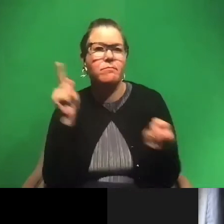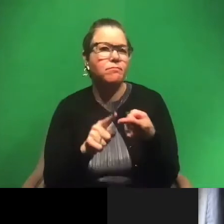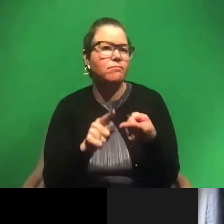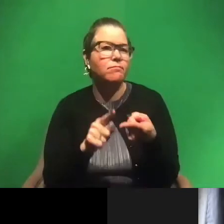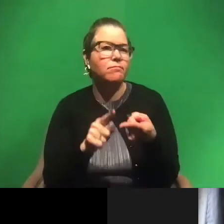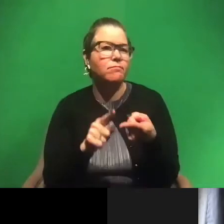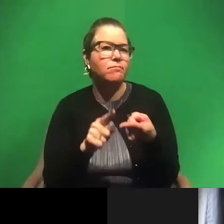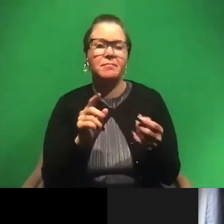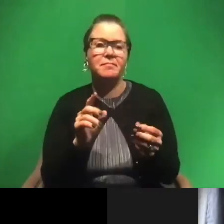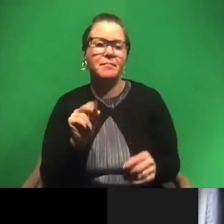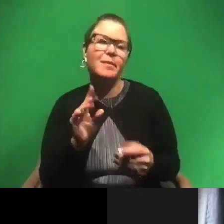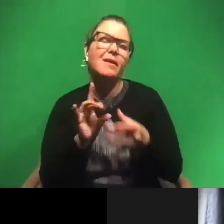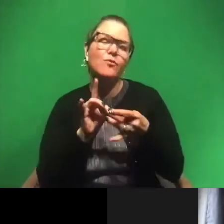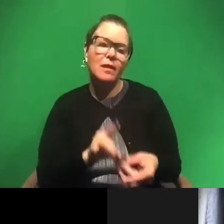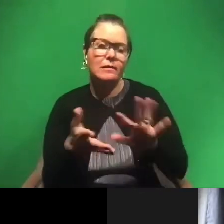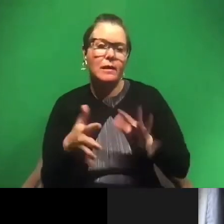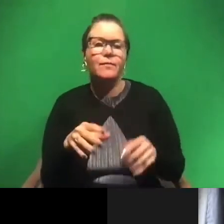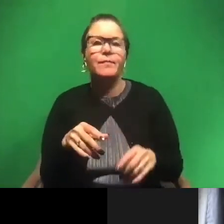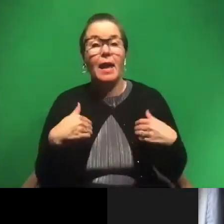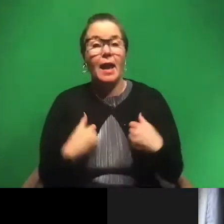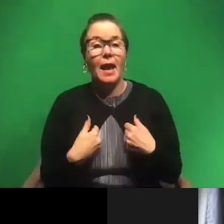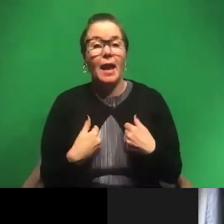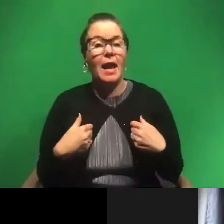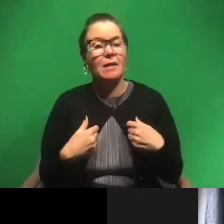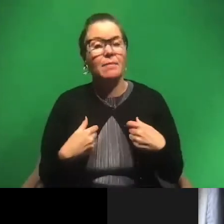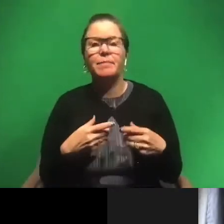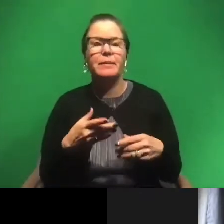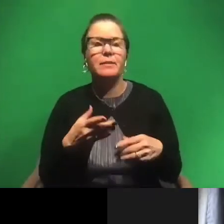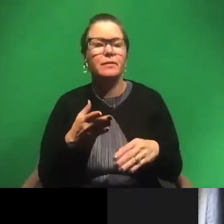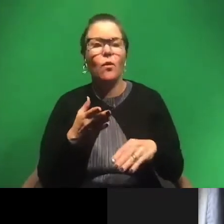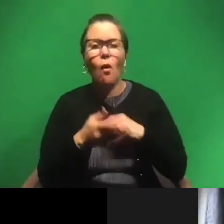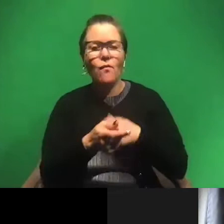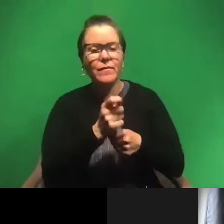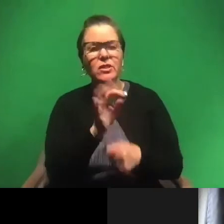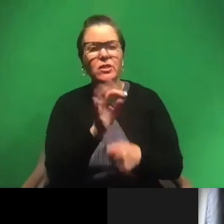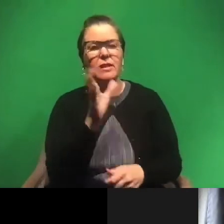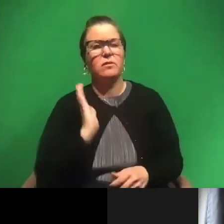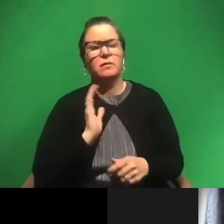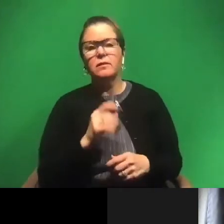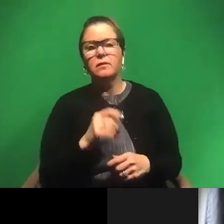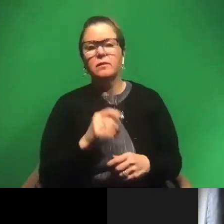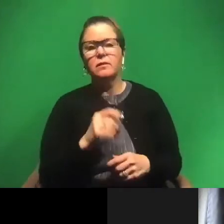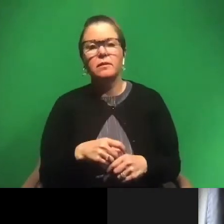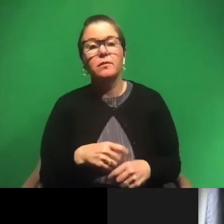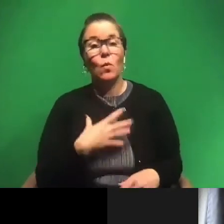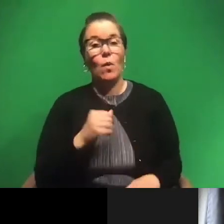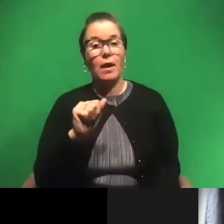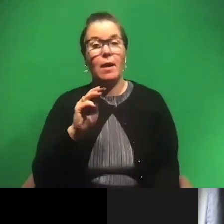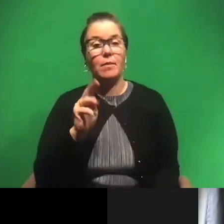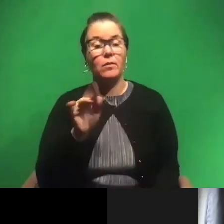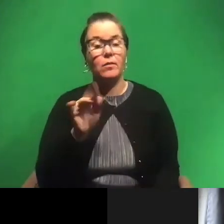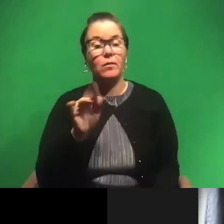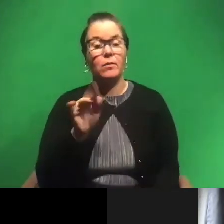So these animals were overfished a lot in the 1900s, and white abalone, we only had